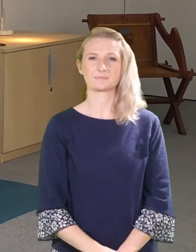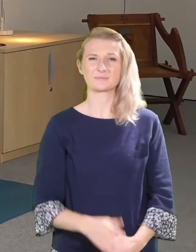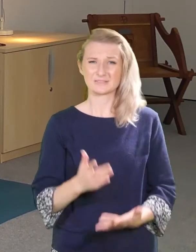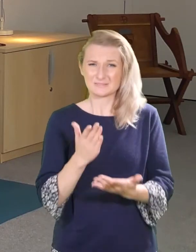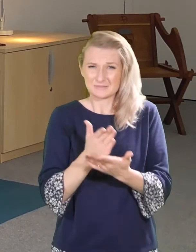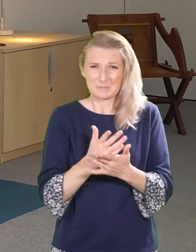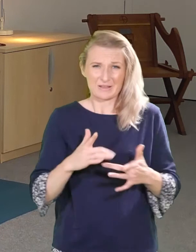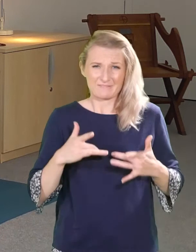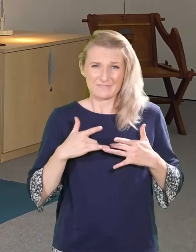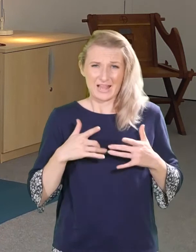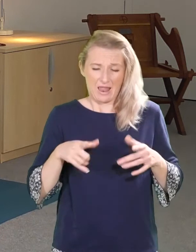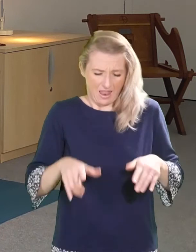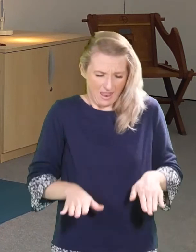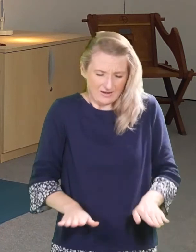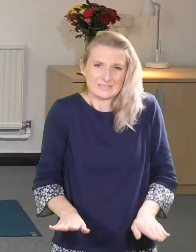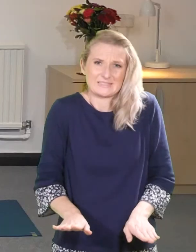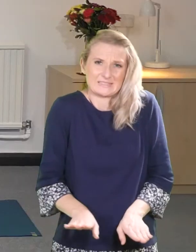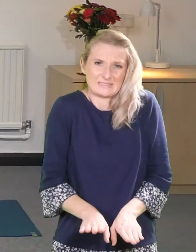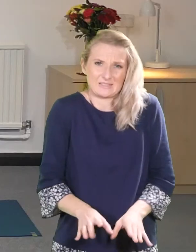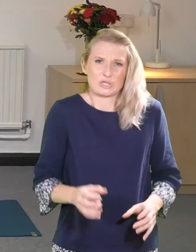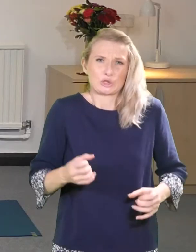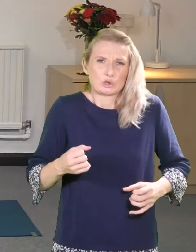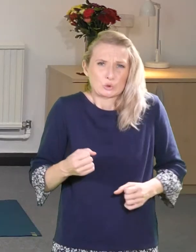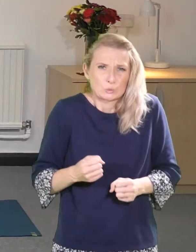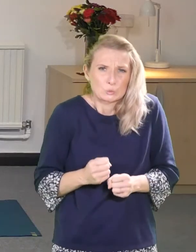Squeeze your thighs together.